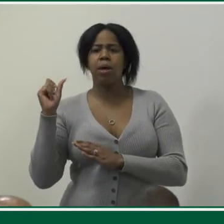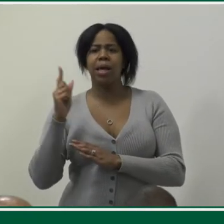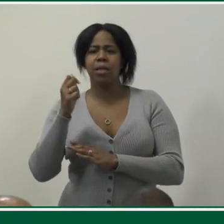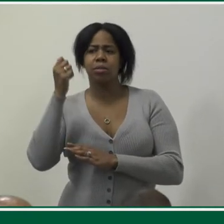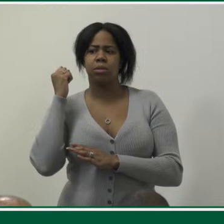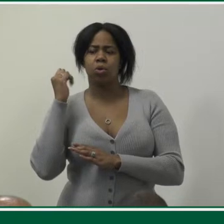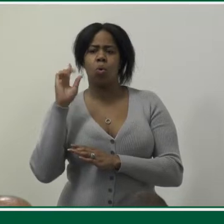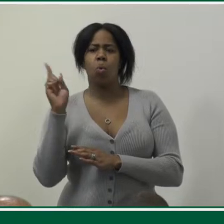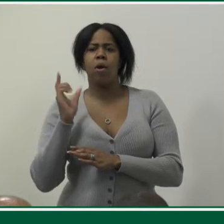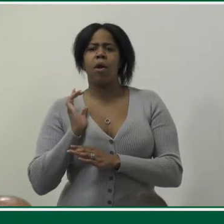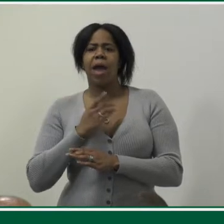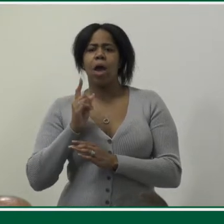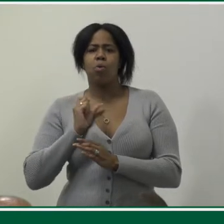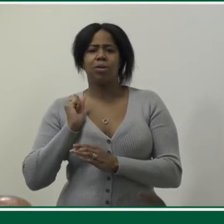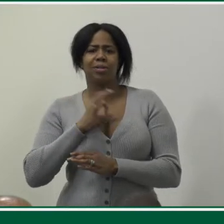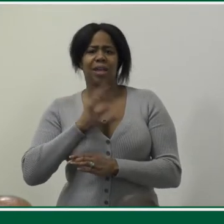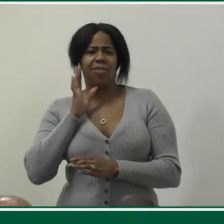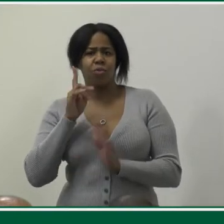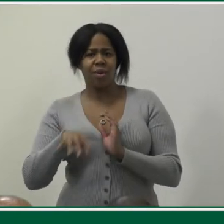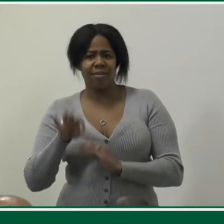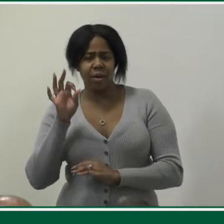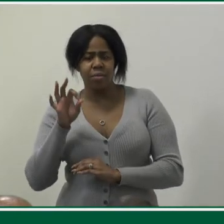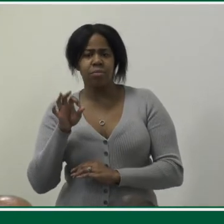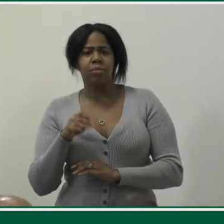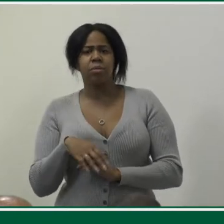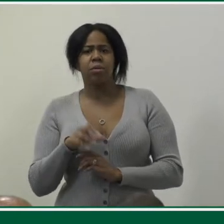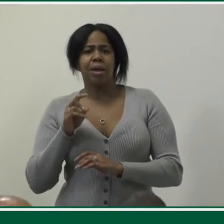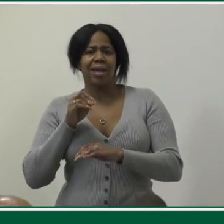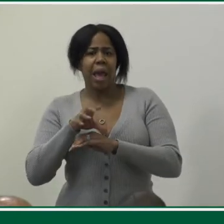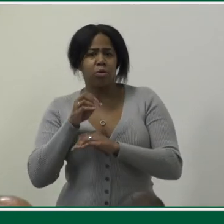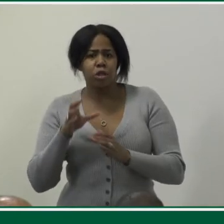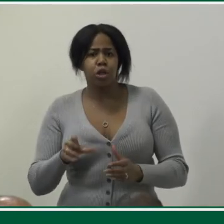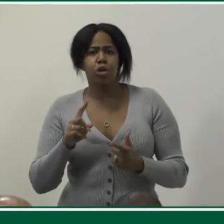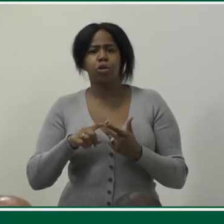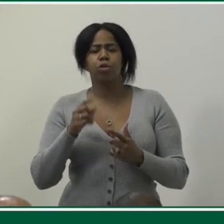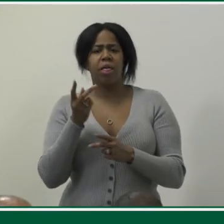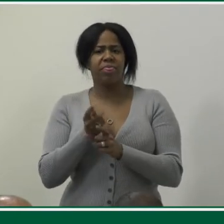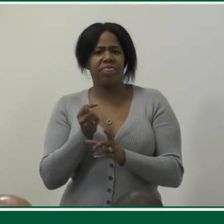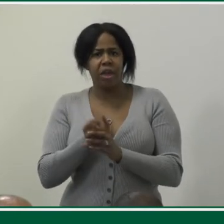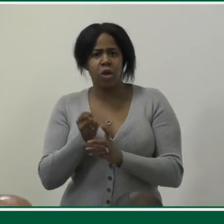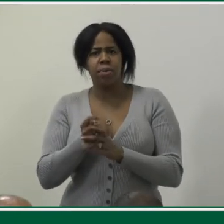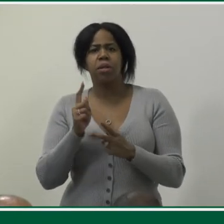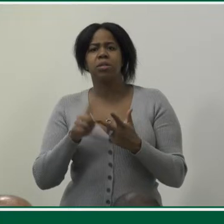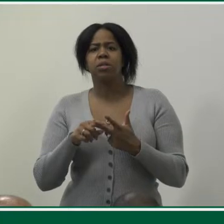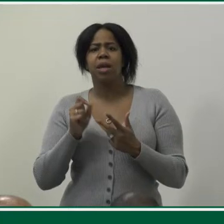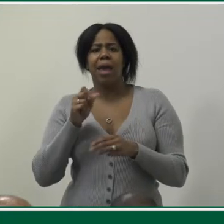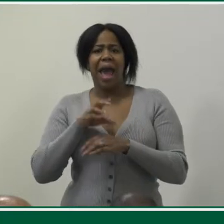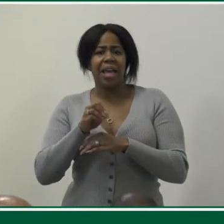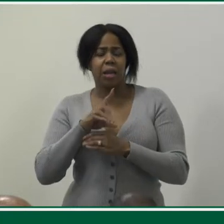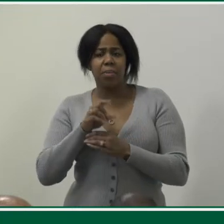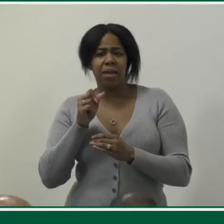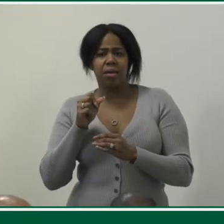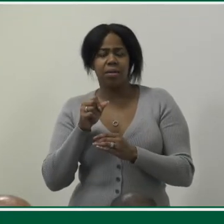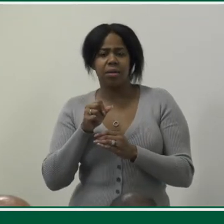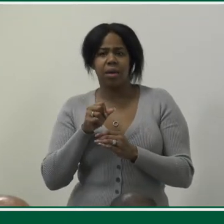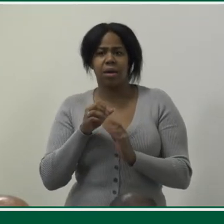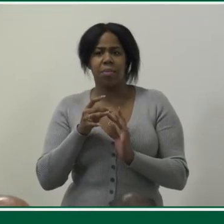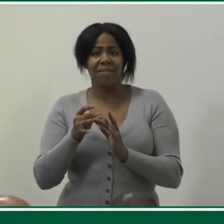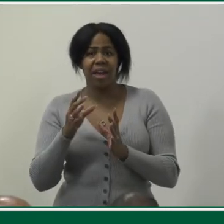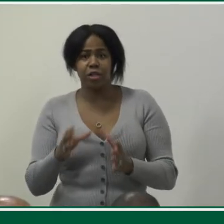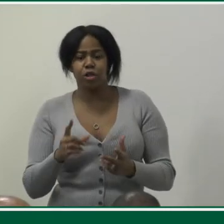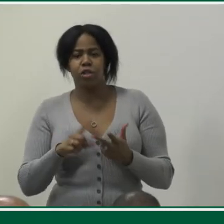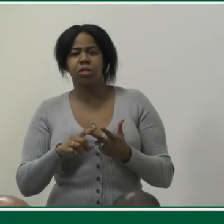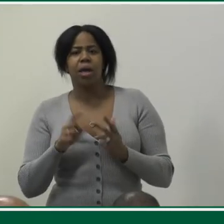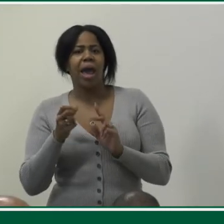staff will be. So rooms for our counselors, our therapists, our academic advisors, our outreach folks,